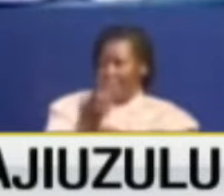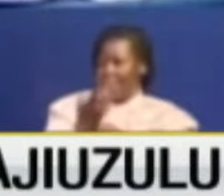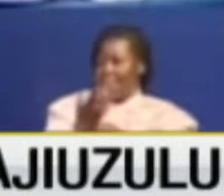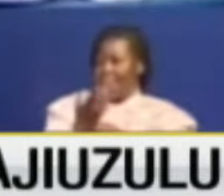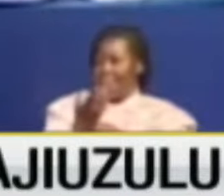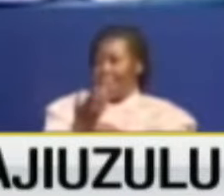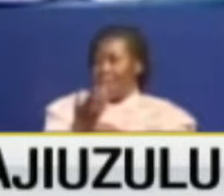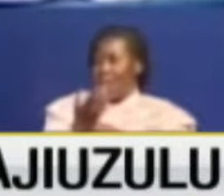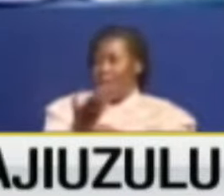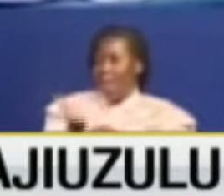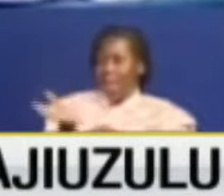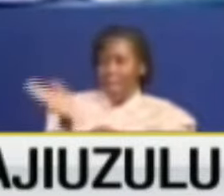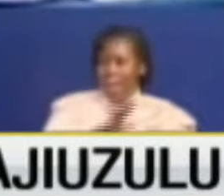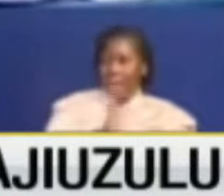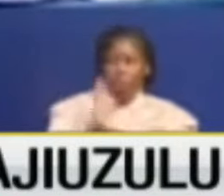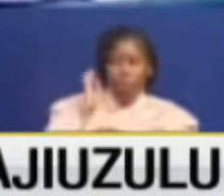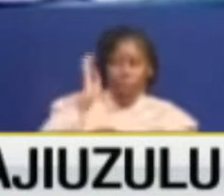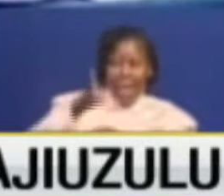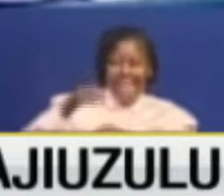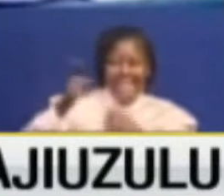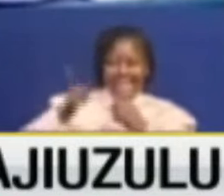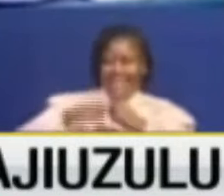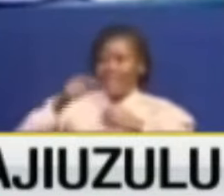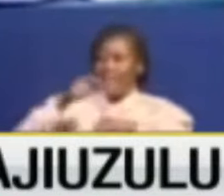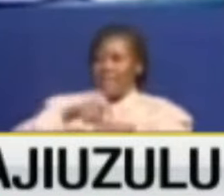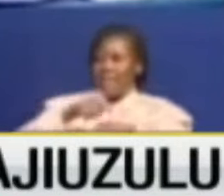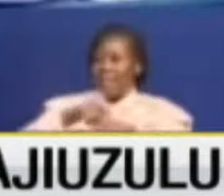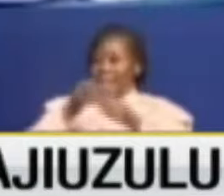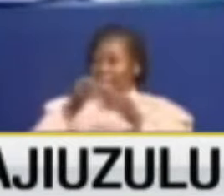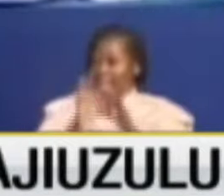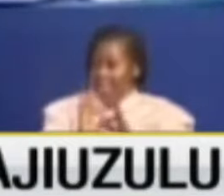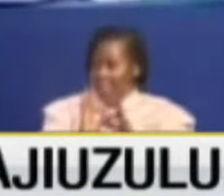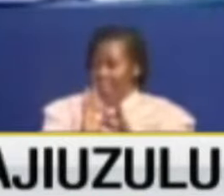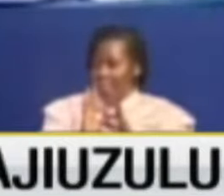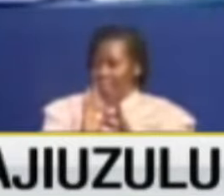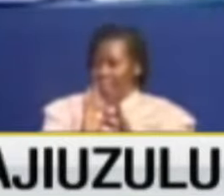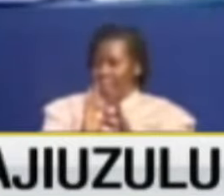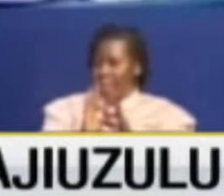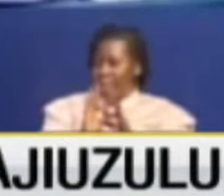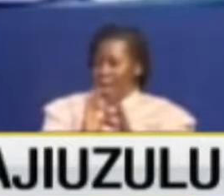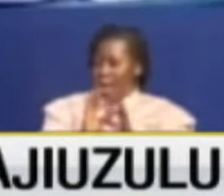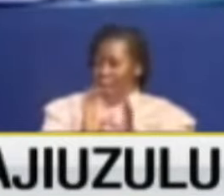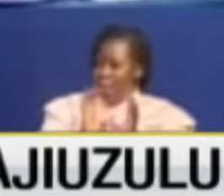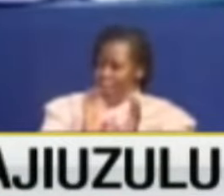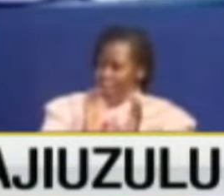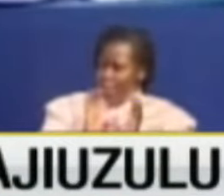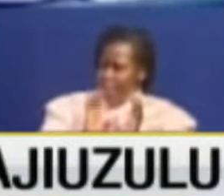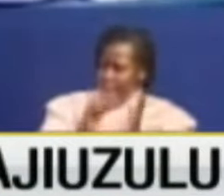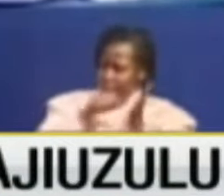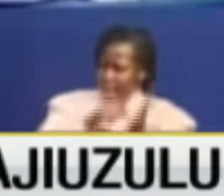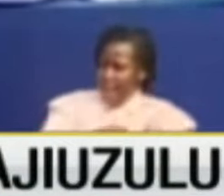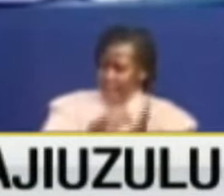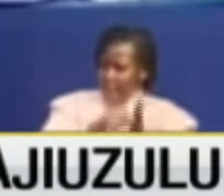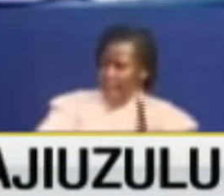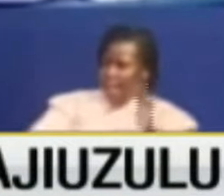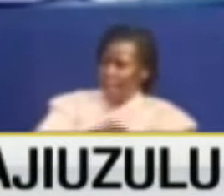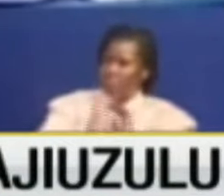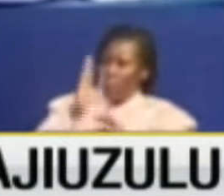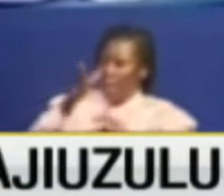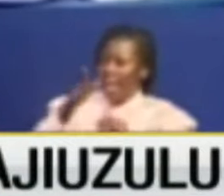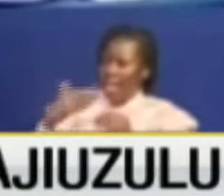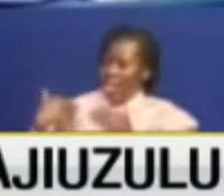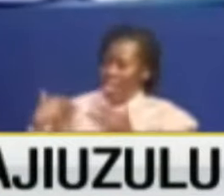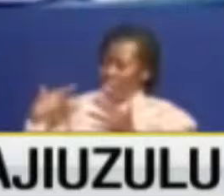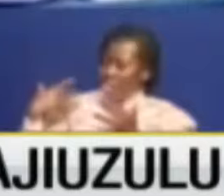and we shall come back six times. If they reinstate her, we will impeach her until the sixth